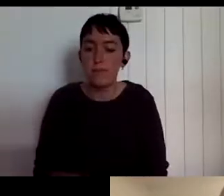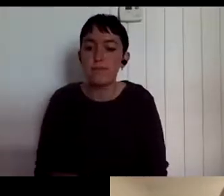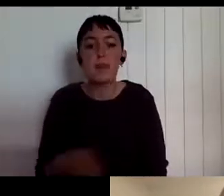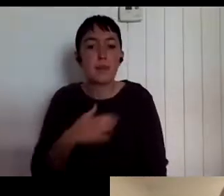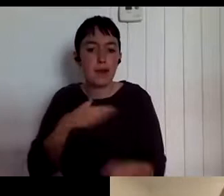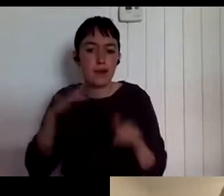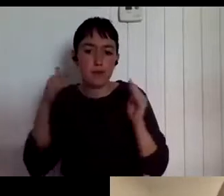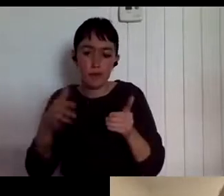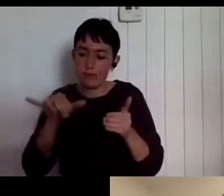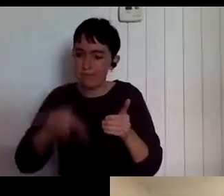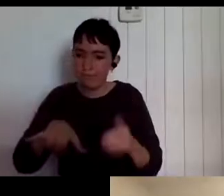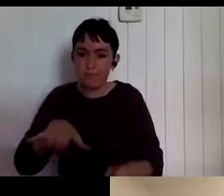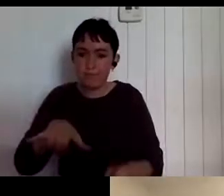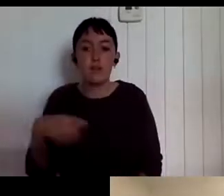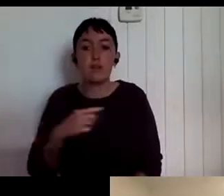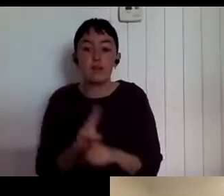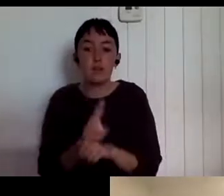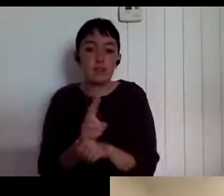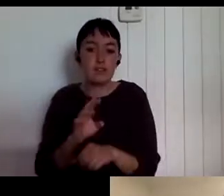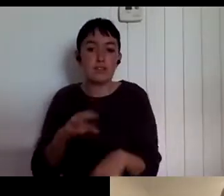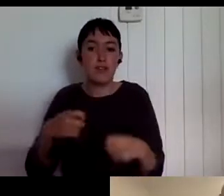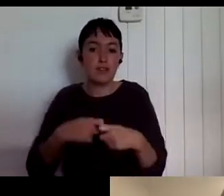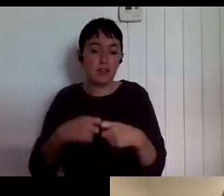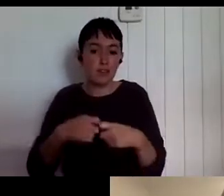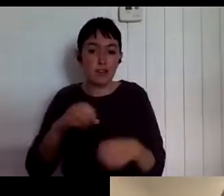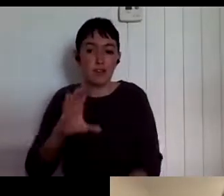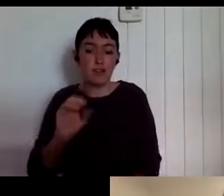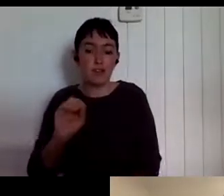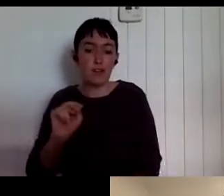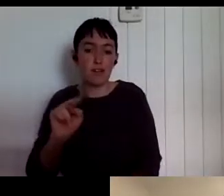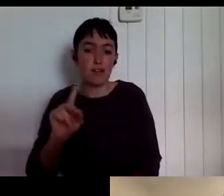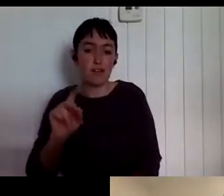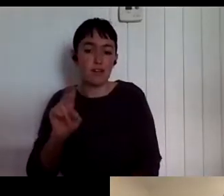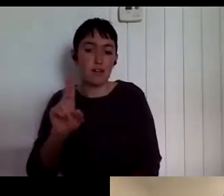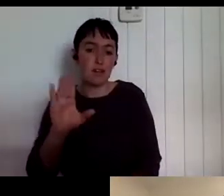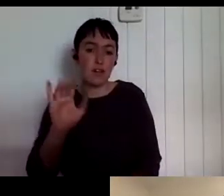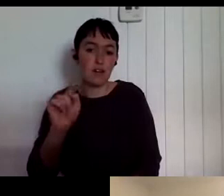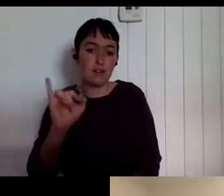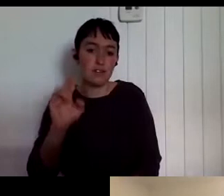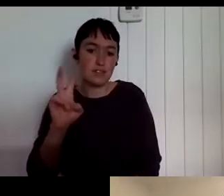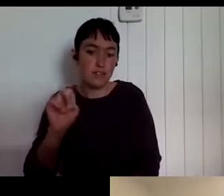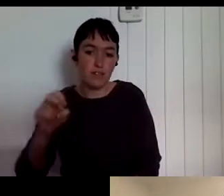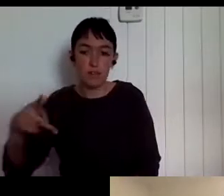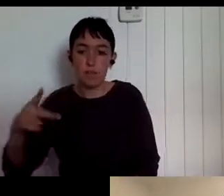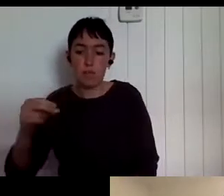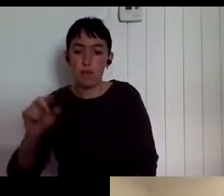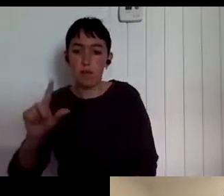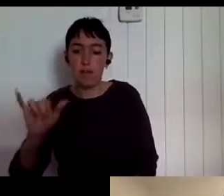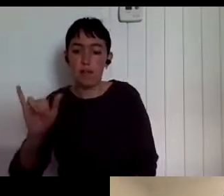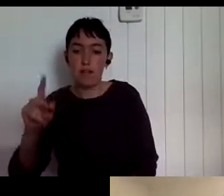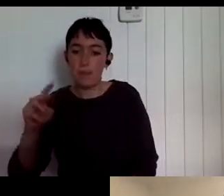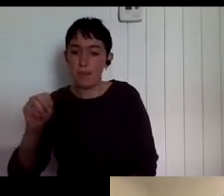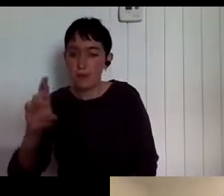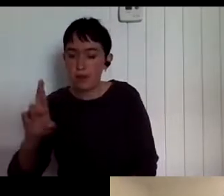use electronically conductive polymers to kind of mitigate these volume expansion. And there's a lot of startups out there that have been kind of